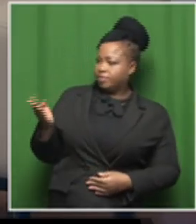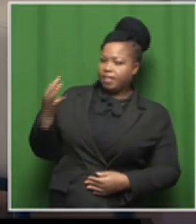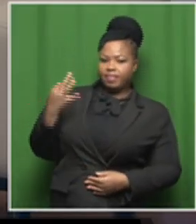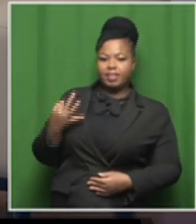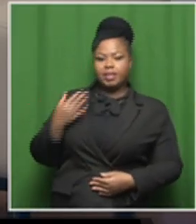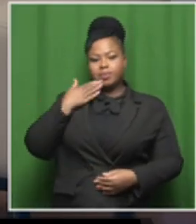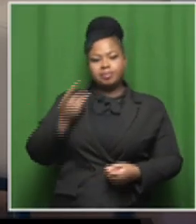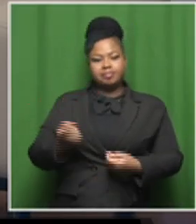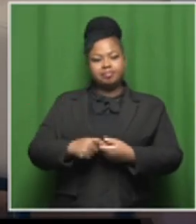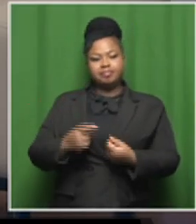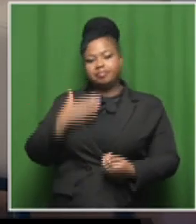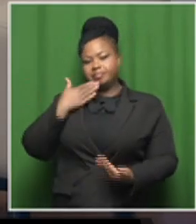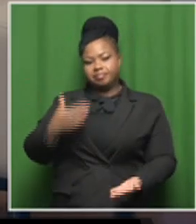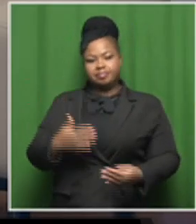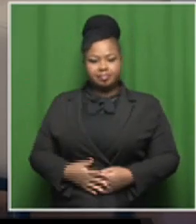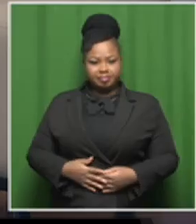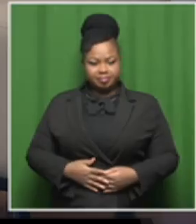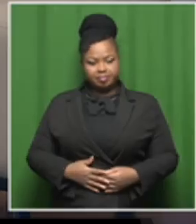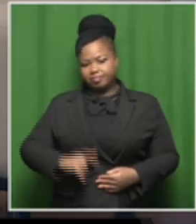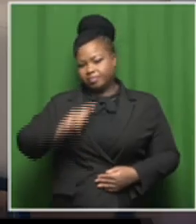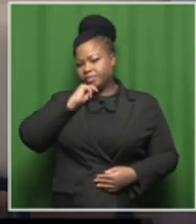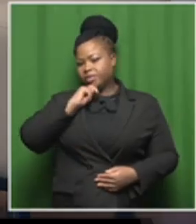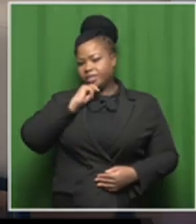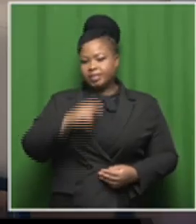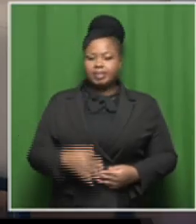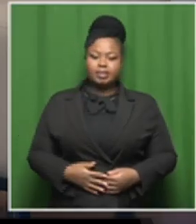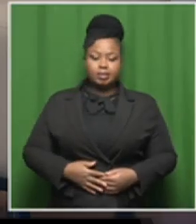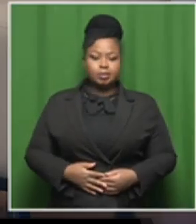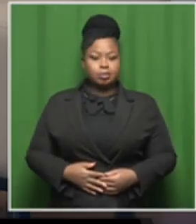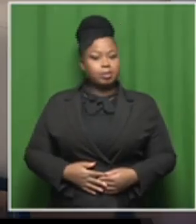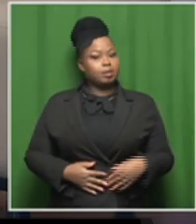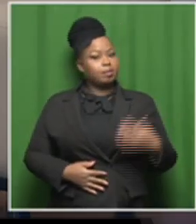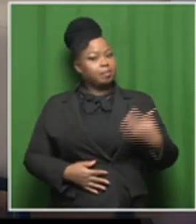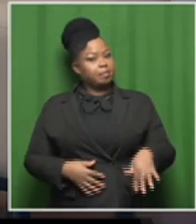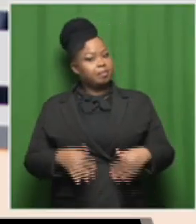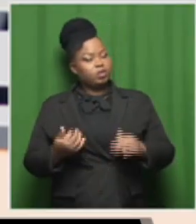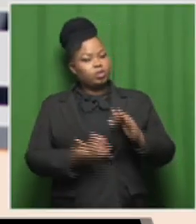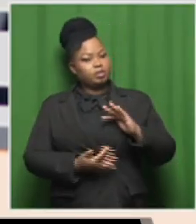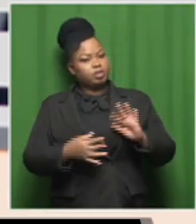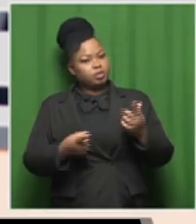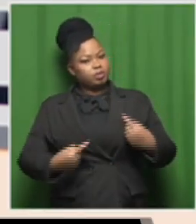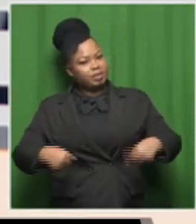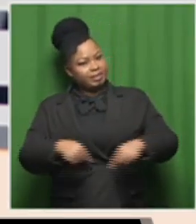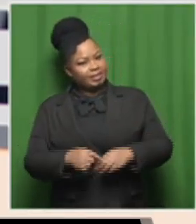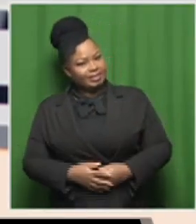morning. Thanks for joining us. Welcome. Morning, Simpiwe. Thanks for having us. Well done, man. You're such an inspiration to some of us.